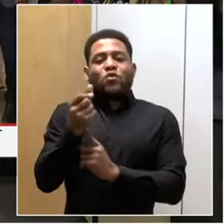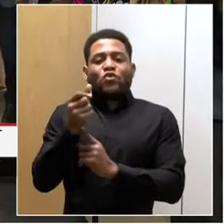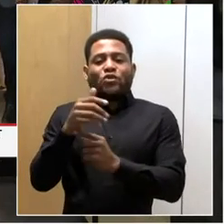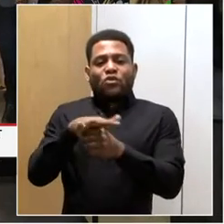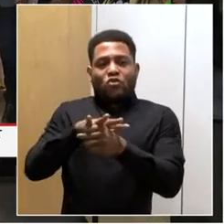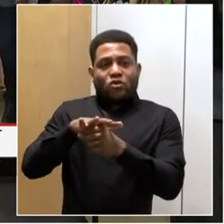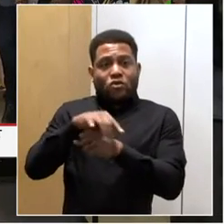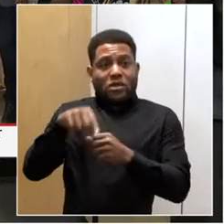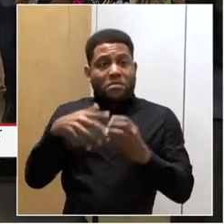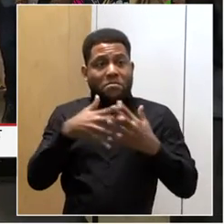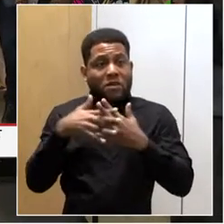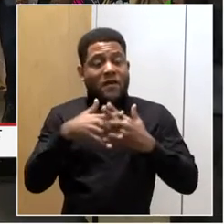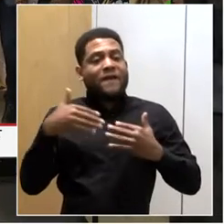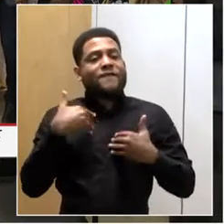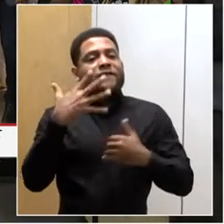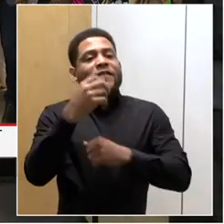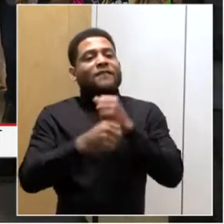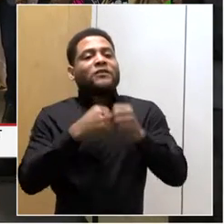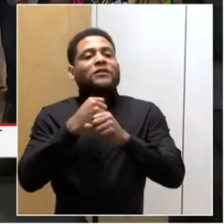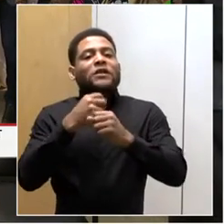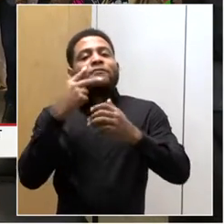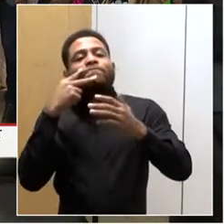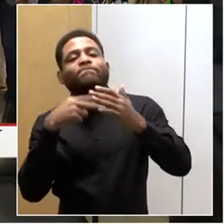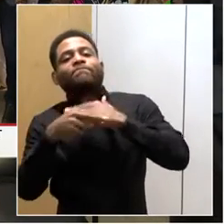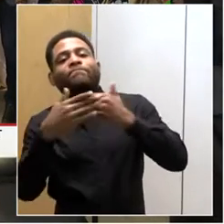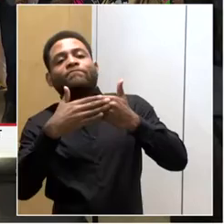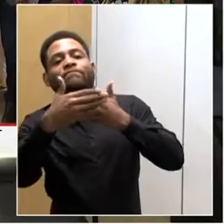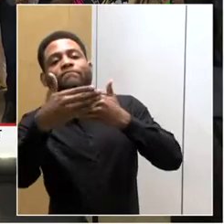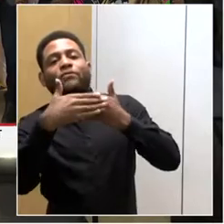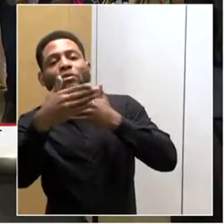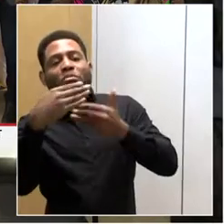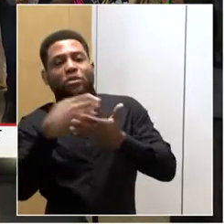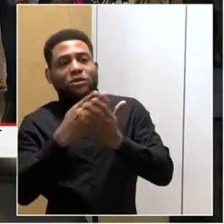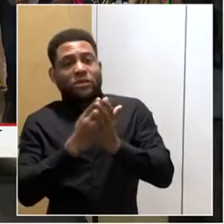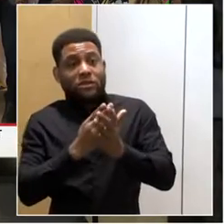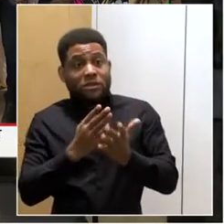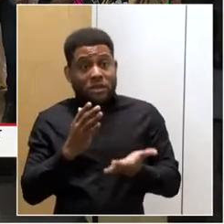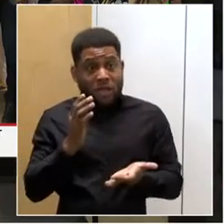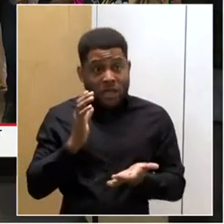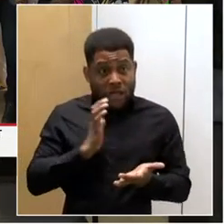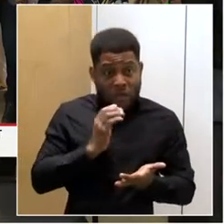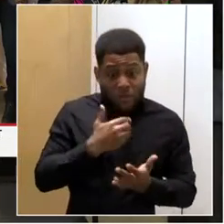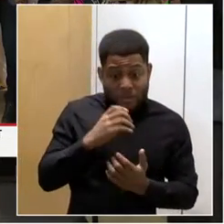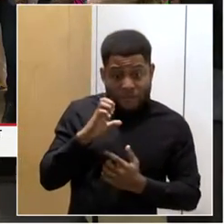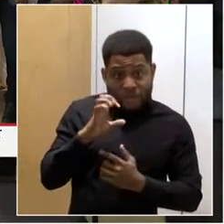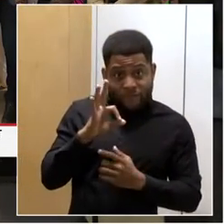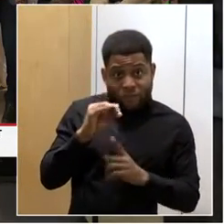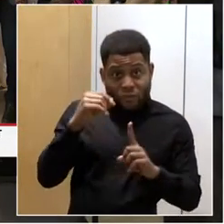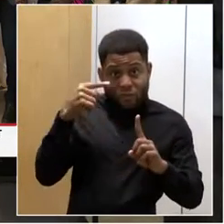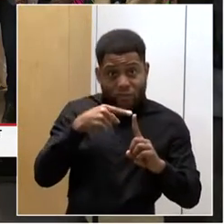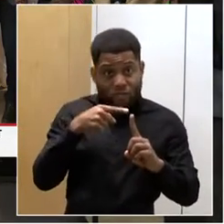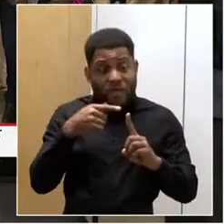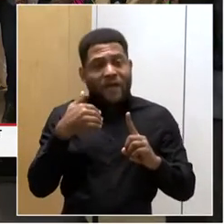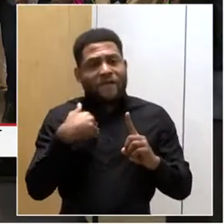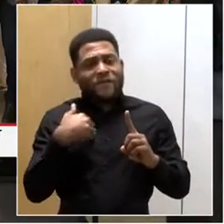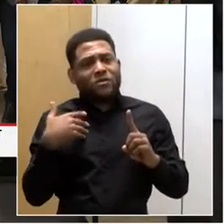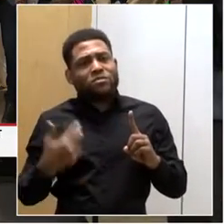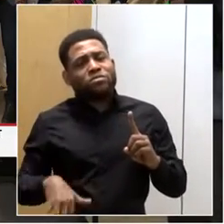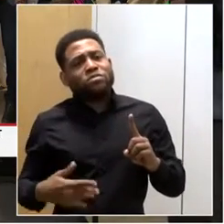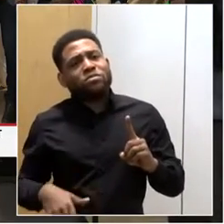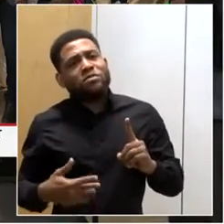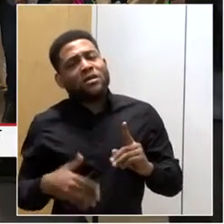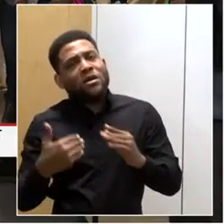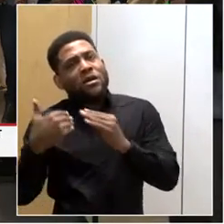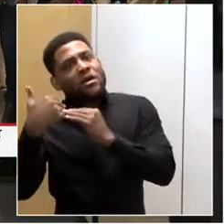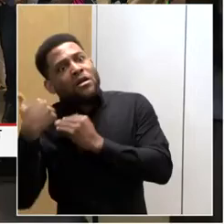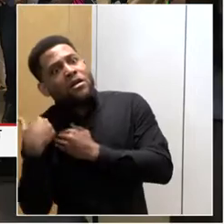budgeting process. So our CFO has the daunting job of estimating what our revenues are